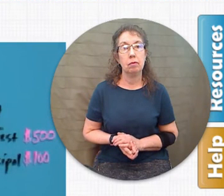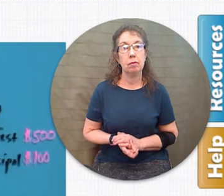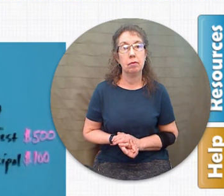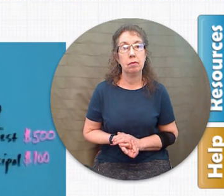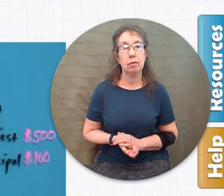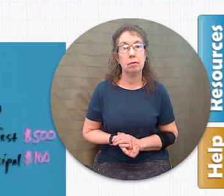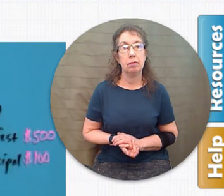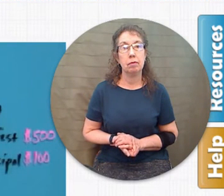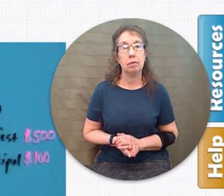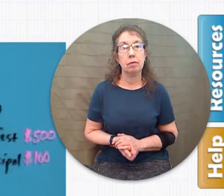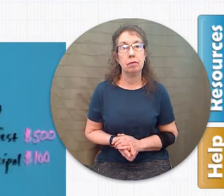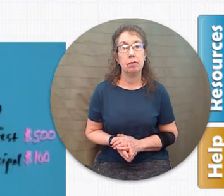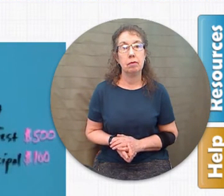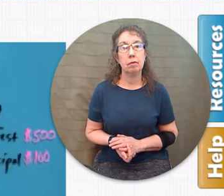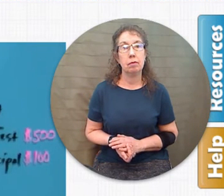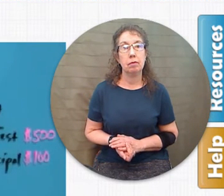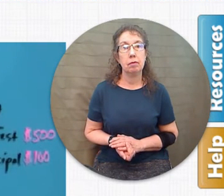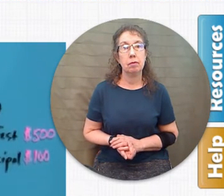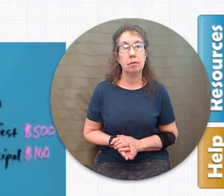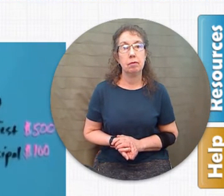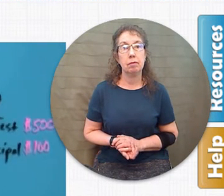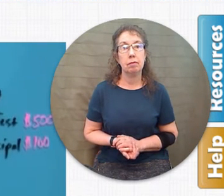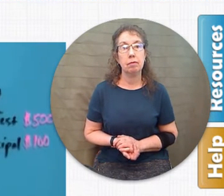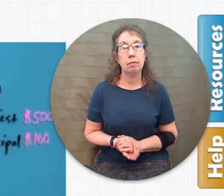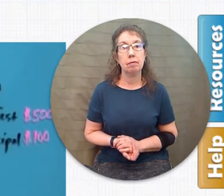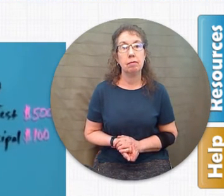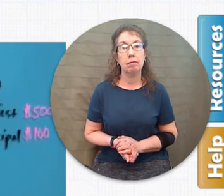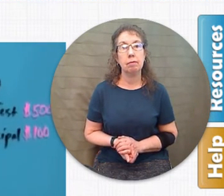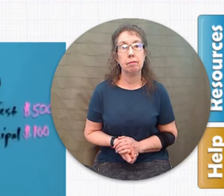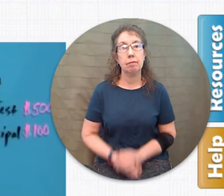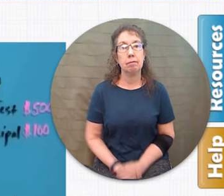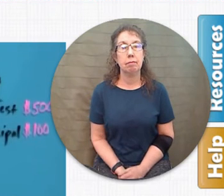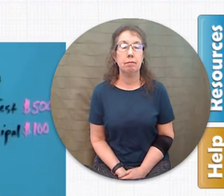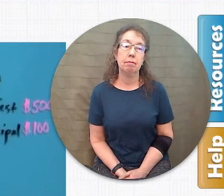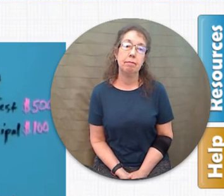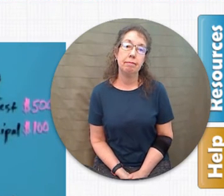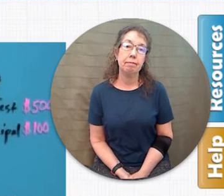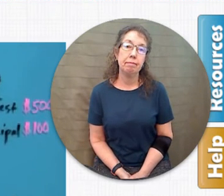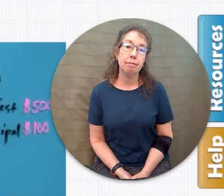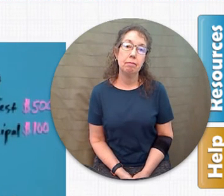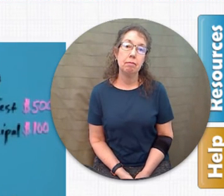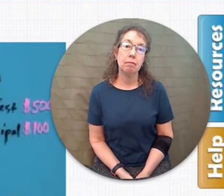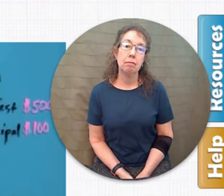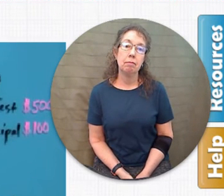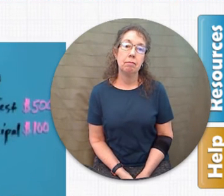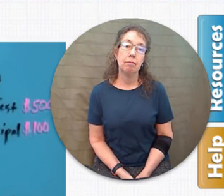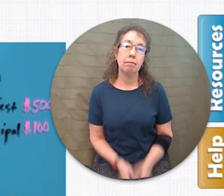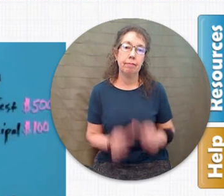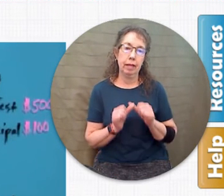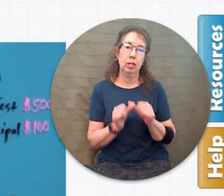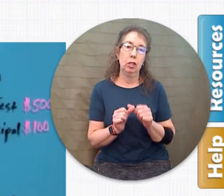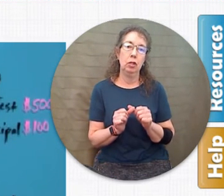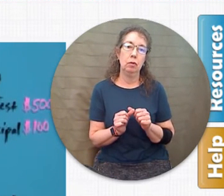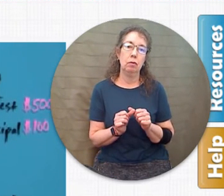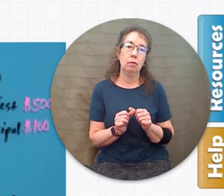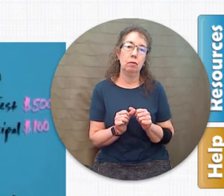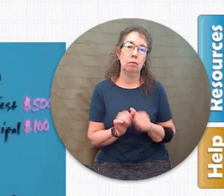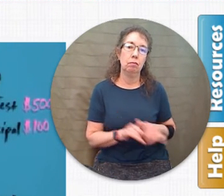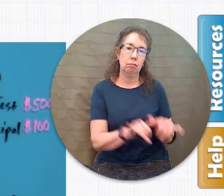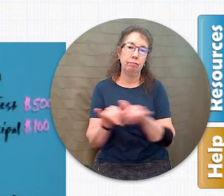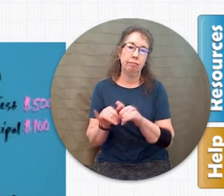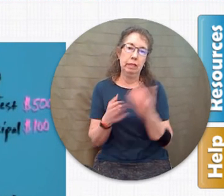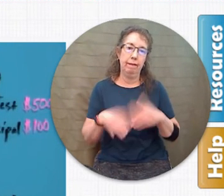12. Let me scoot this up so you can see. As I continue to do the standard algorithm for